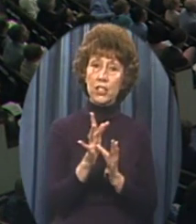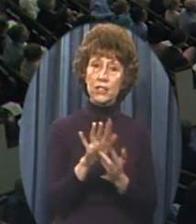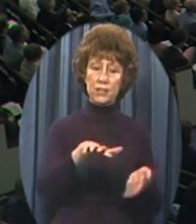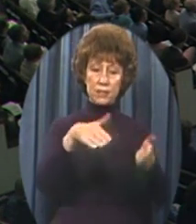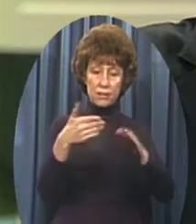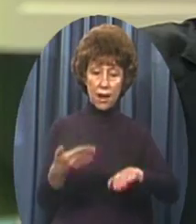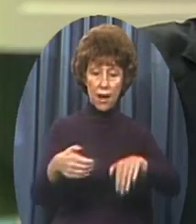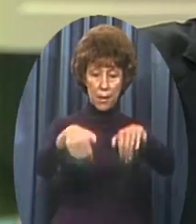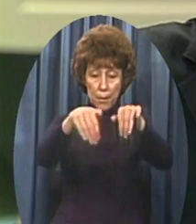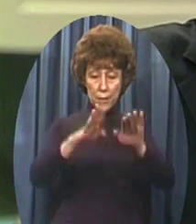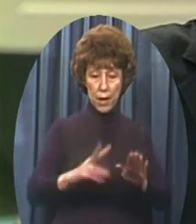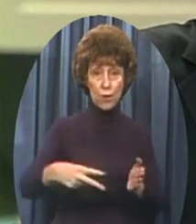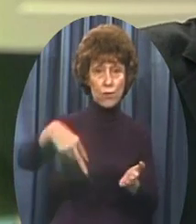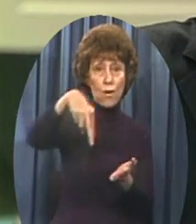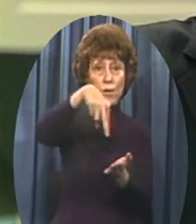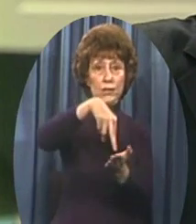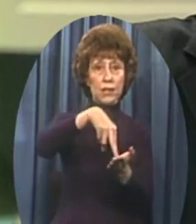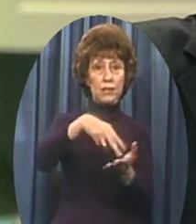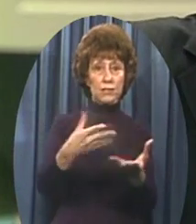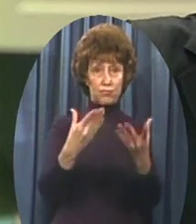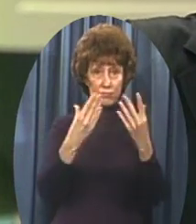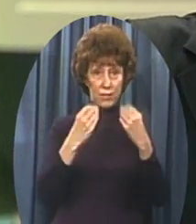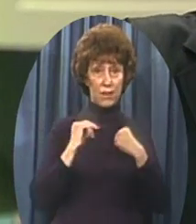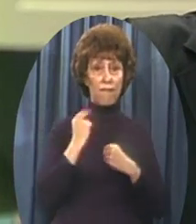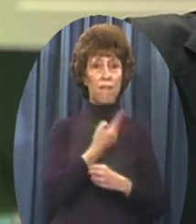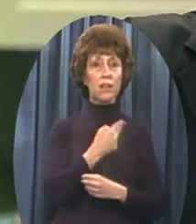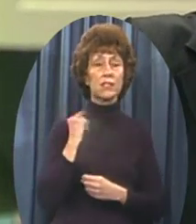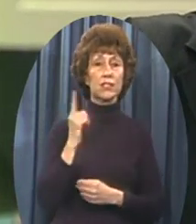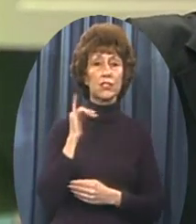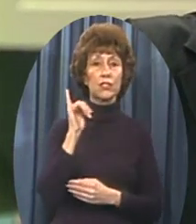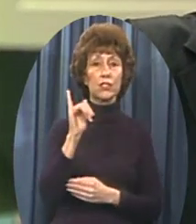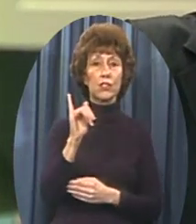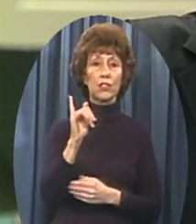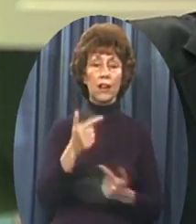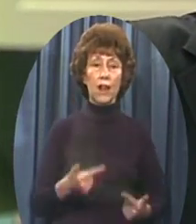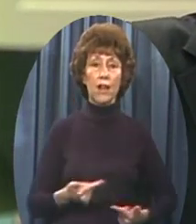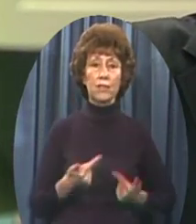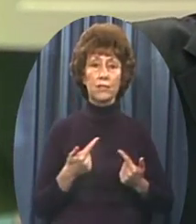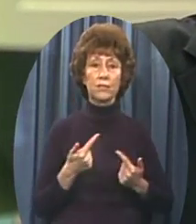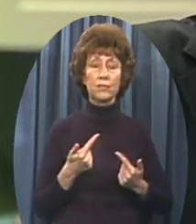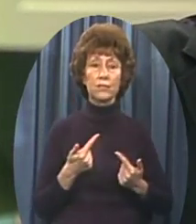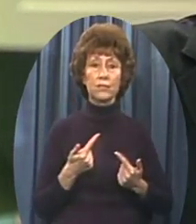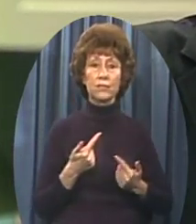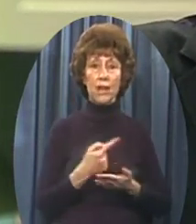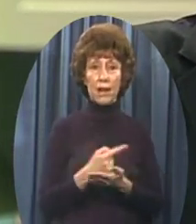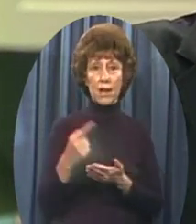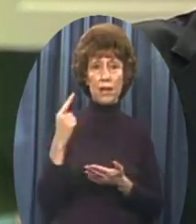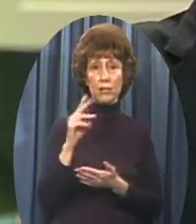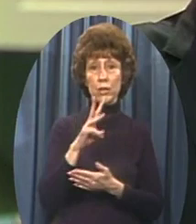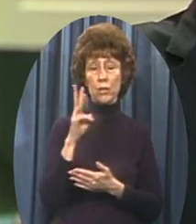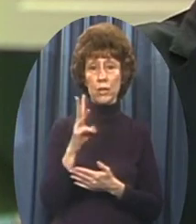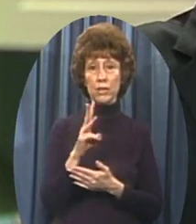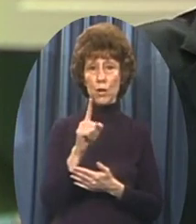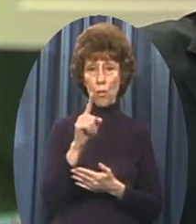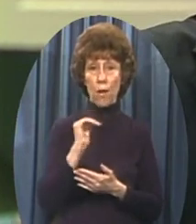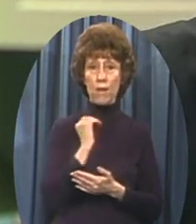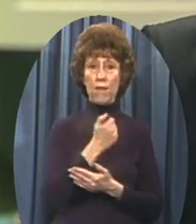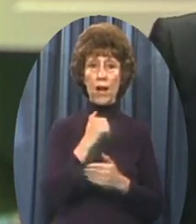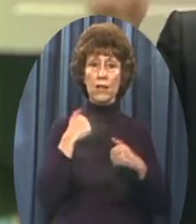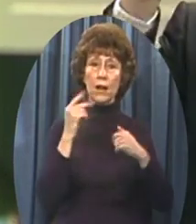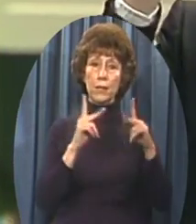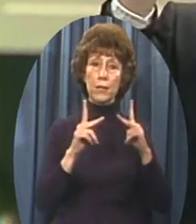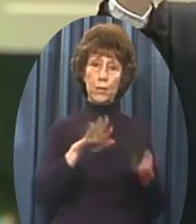eternal. I buried one of our little 16-year-old girls, Wendy Hamilton, last Wednesday. She's in heaven today. Thank God she was saved right